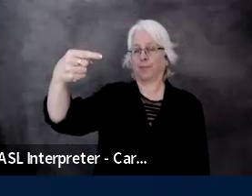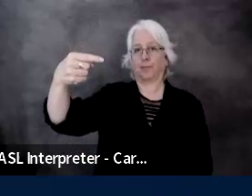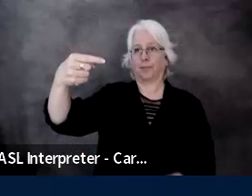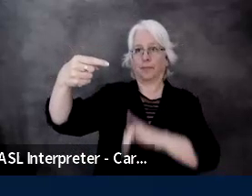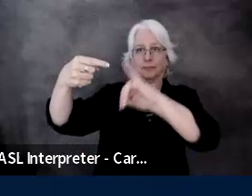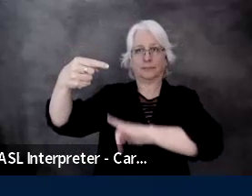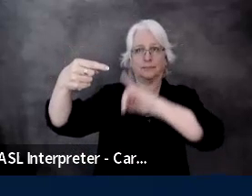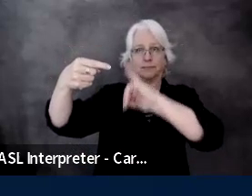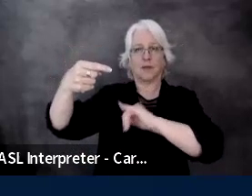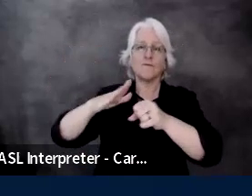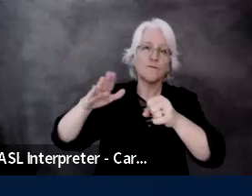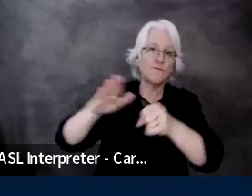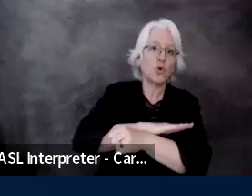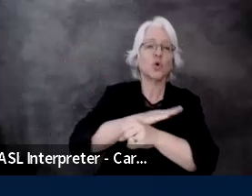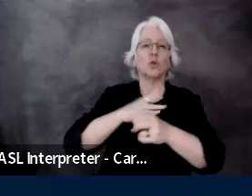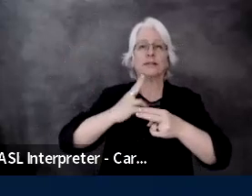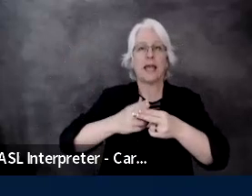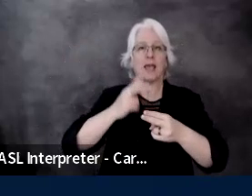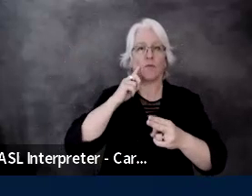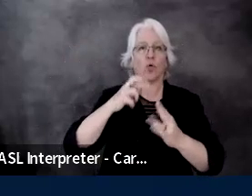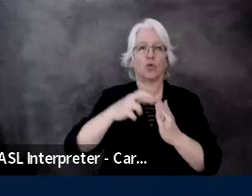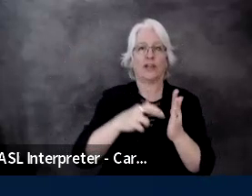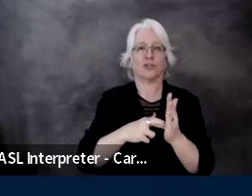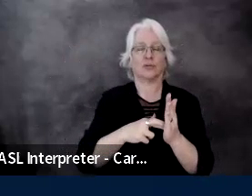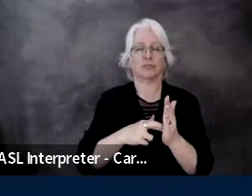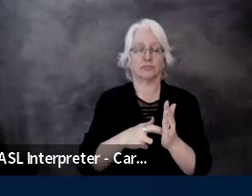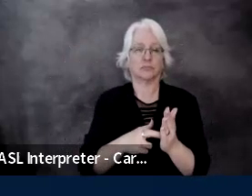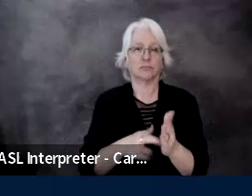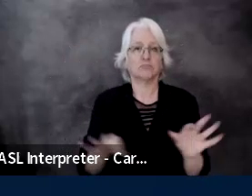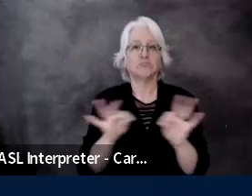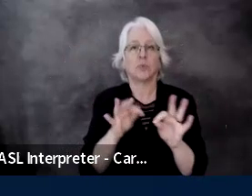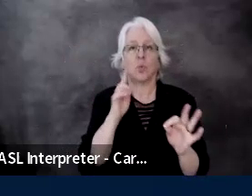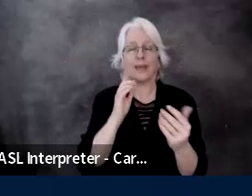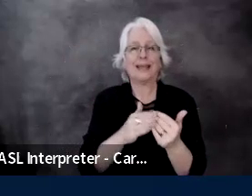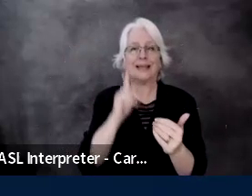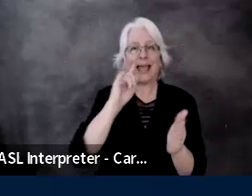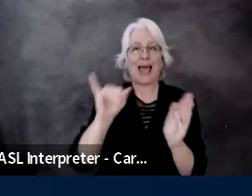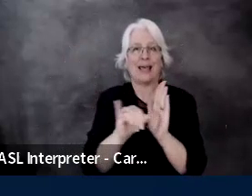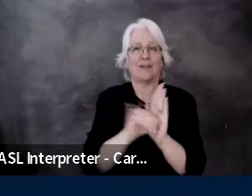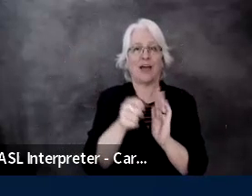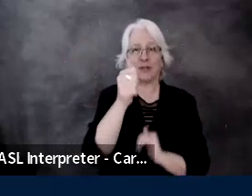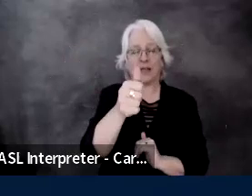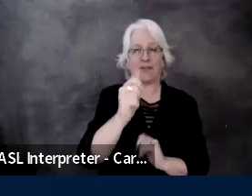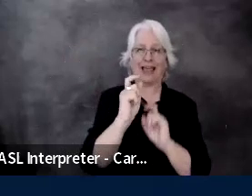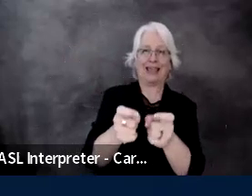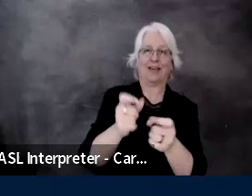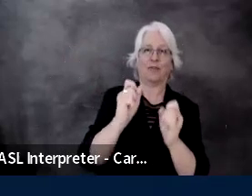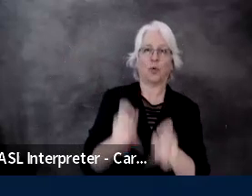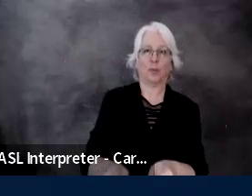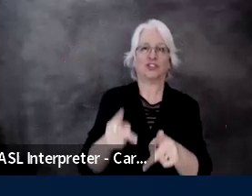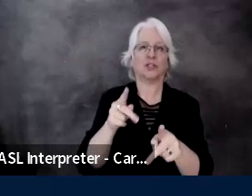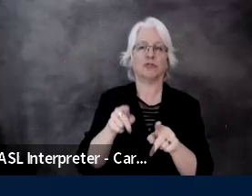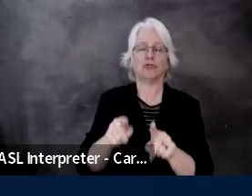is your full name so that we can easily identify you and provide you the permissions needed to speak